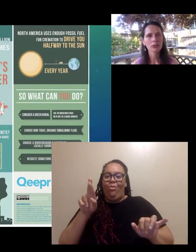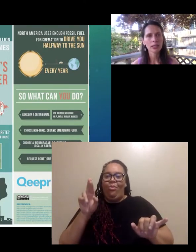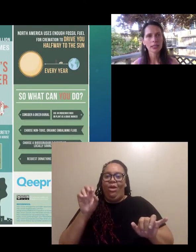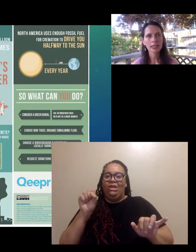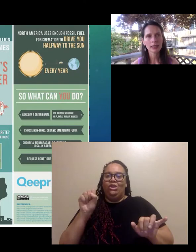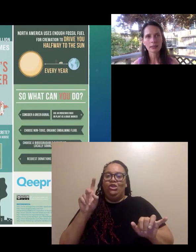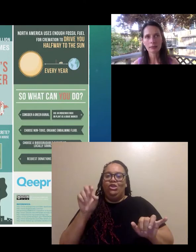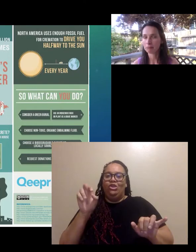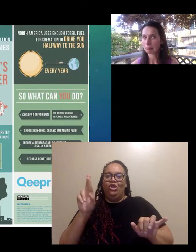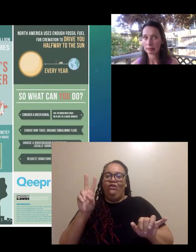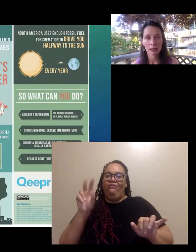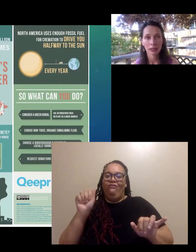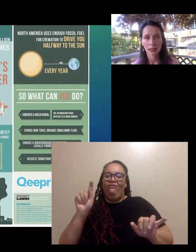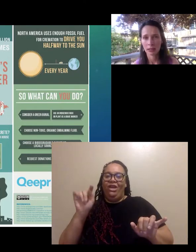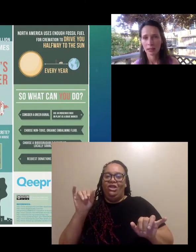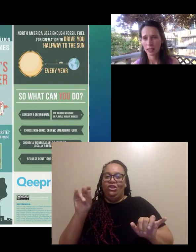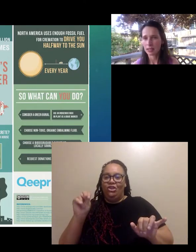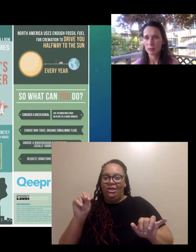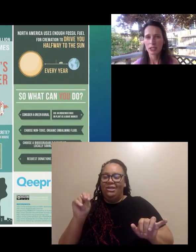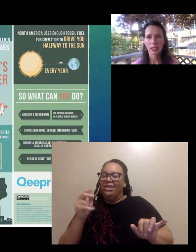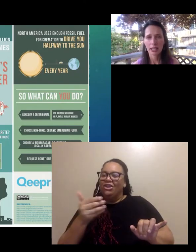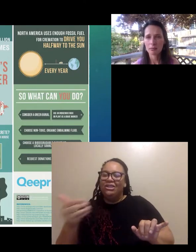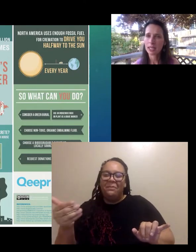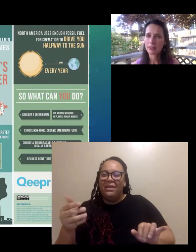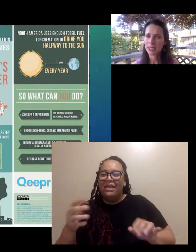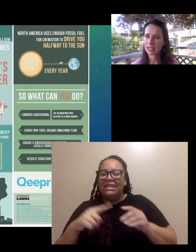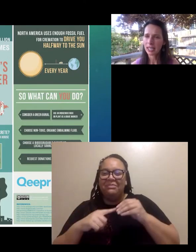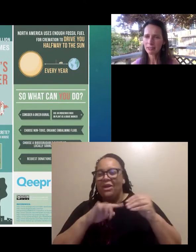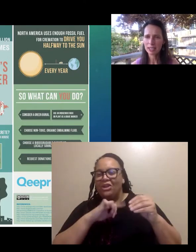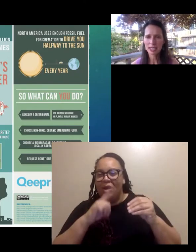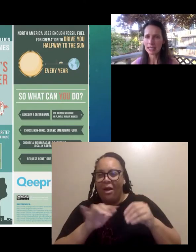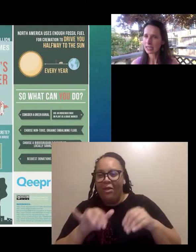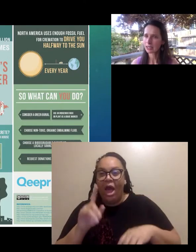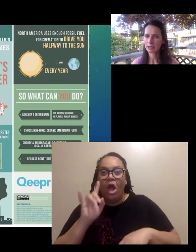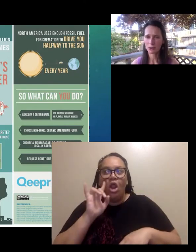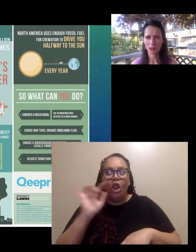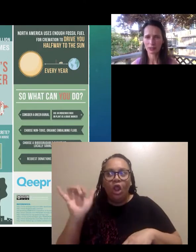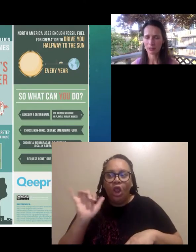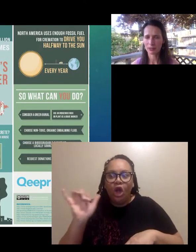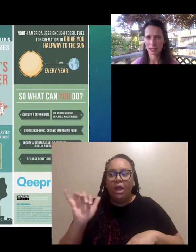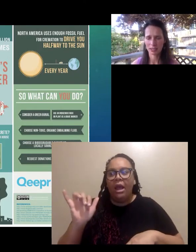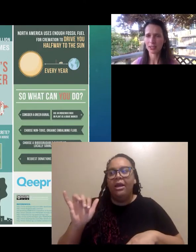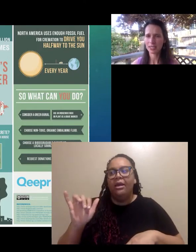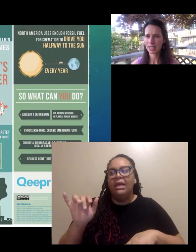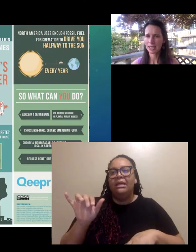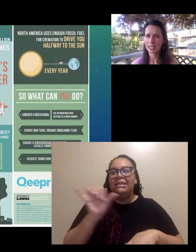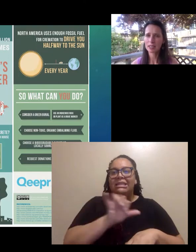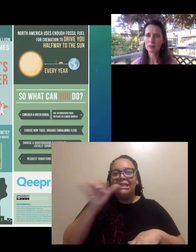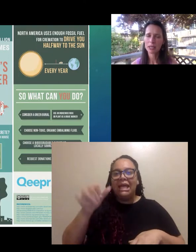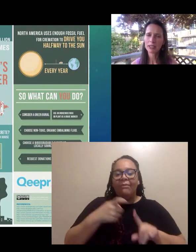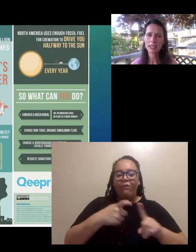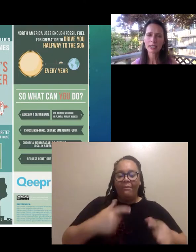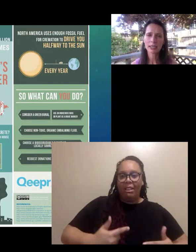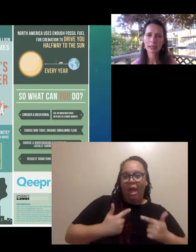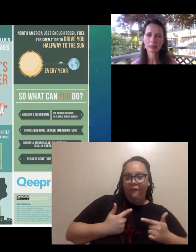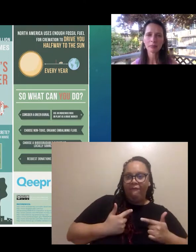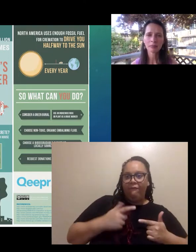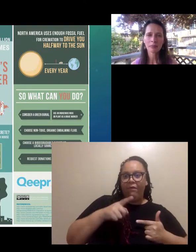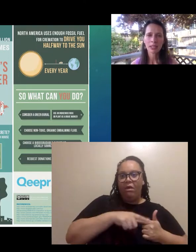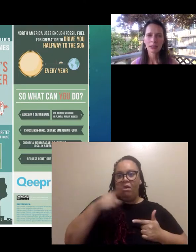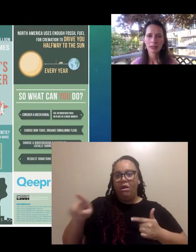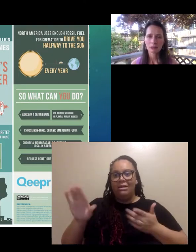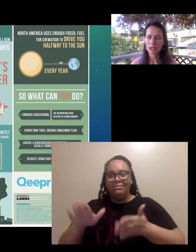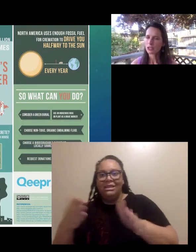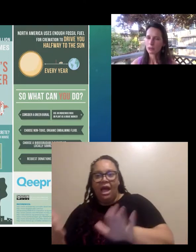you know, looking as much like themselves in life as they did sort of as long as they can buried. Um,